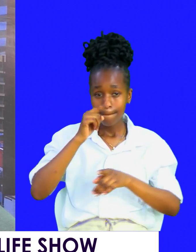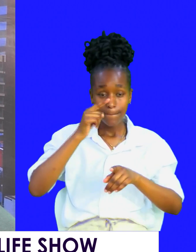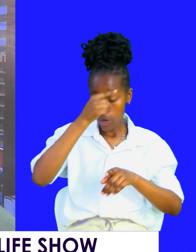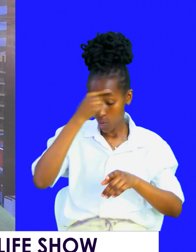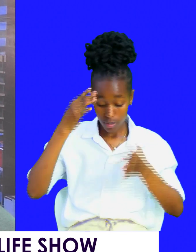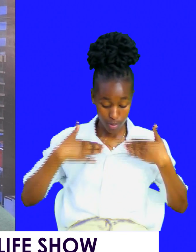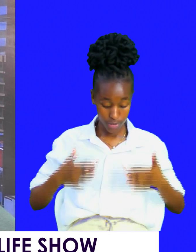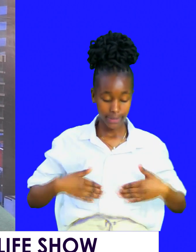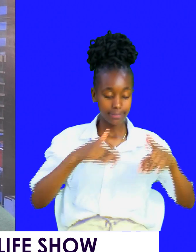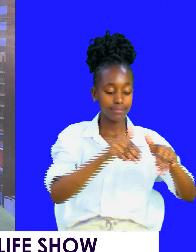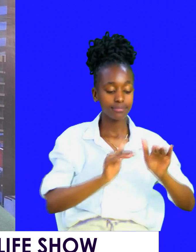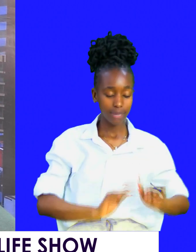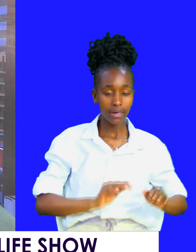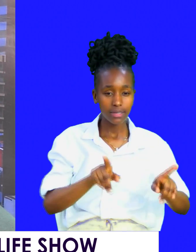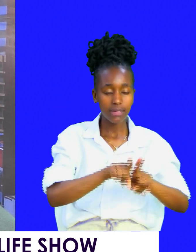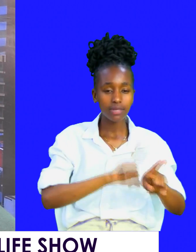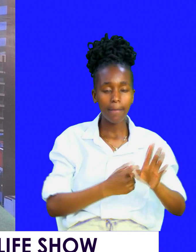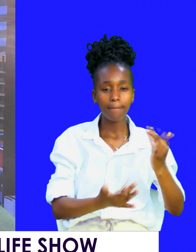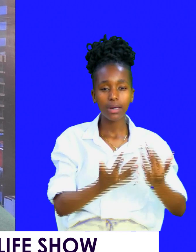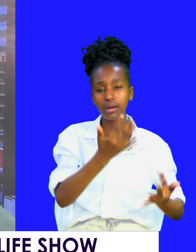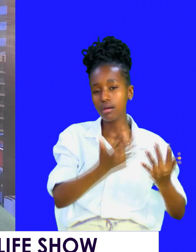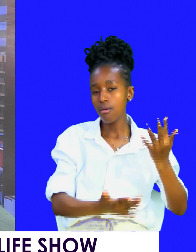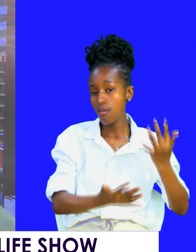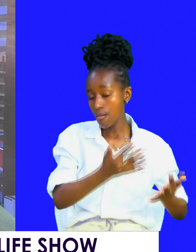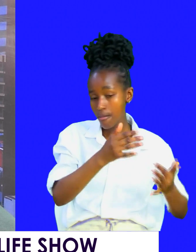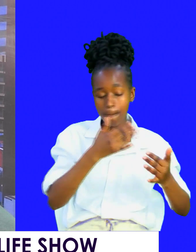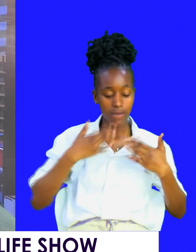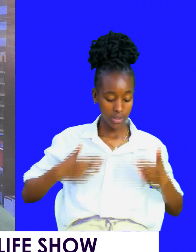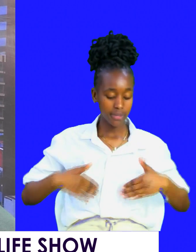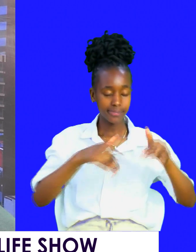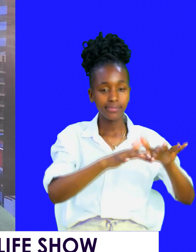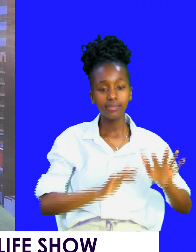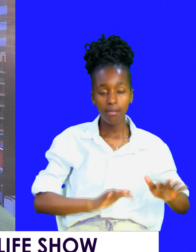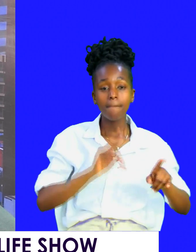burn the physical you if you're someone who cremates in your culture.